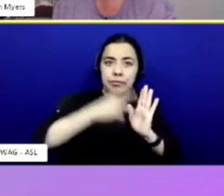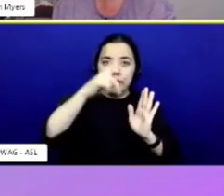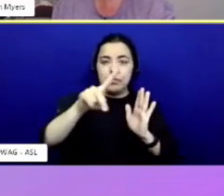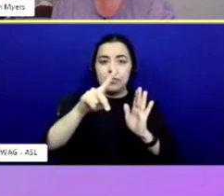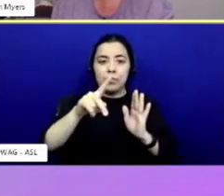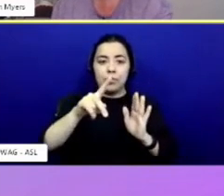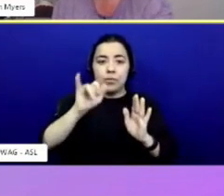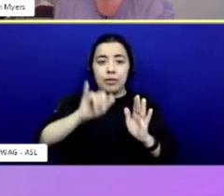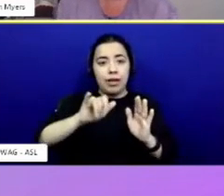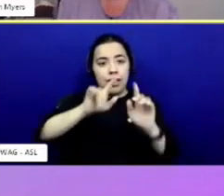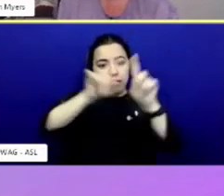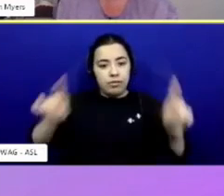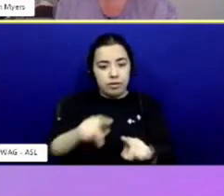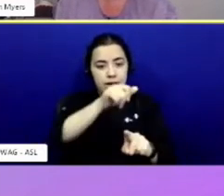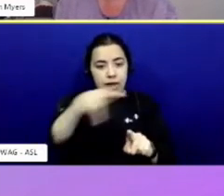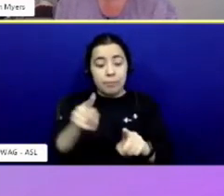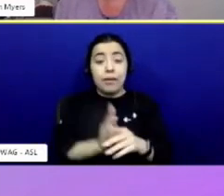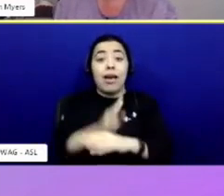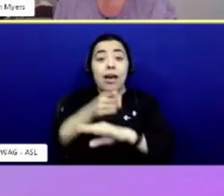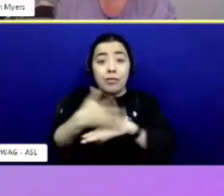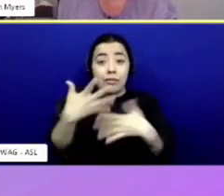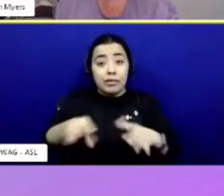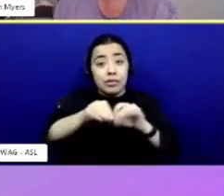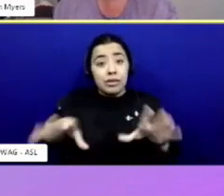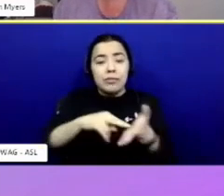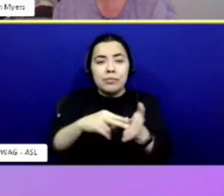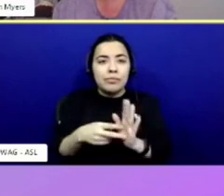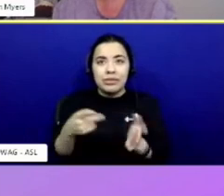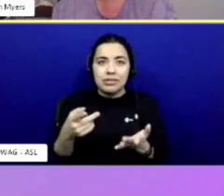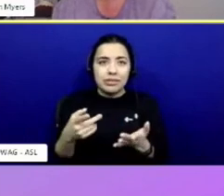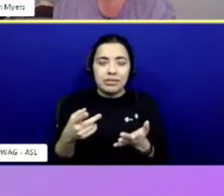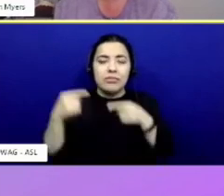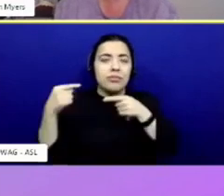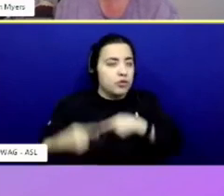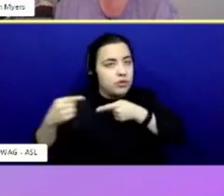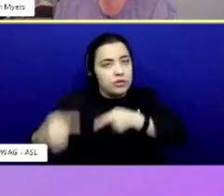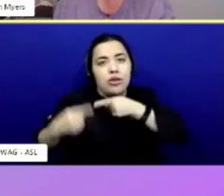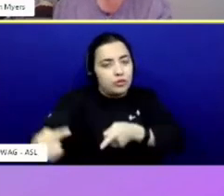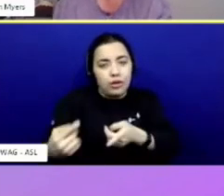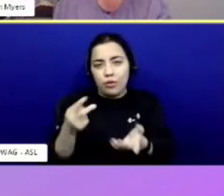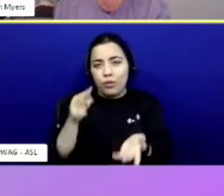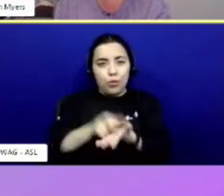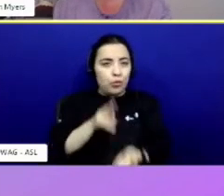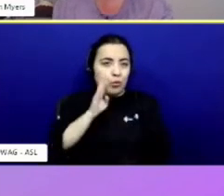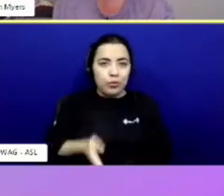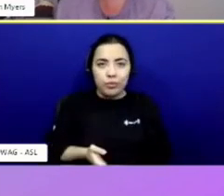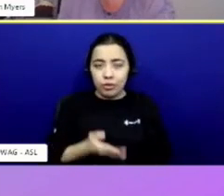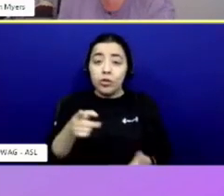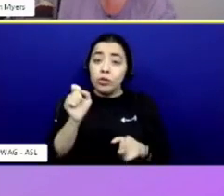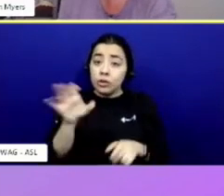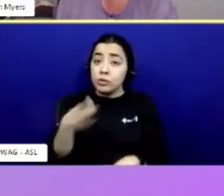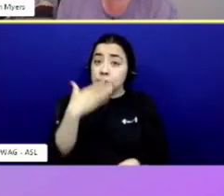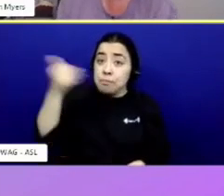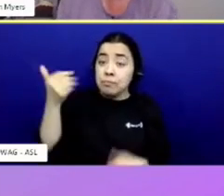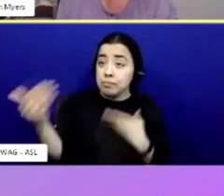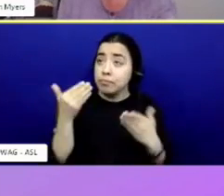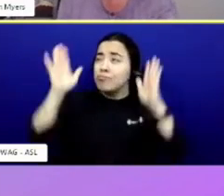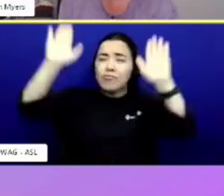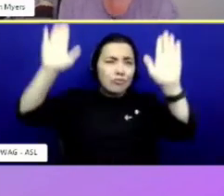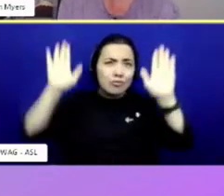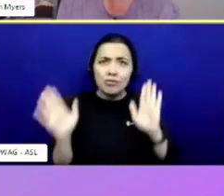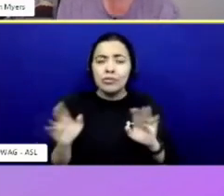application after the fact, you're fighting an uphill battle. You're going to lose, right? You can do your best and it might be great,